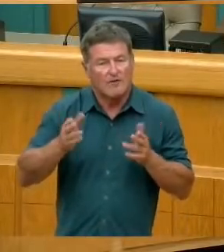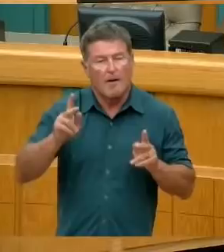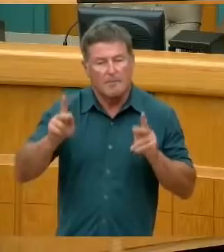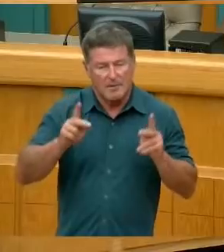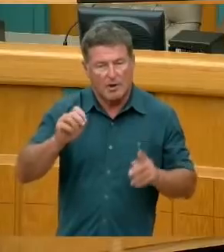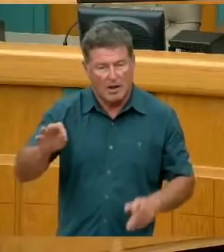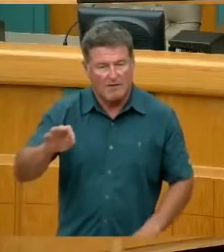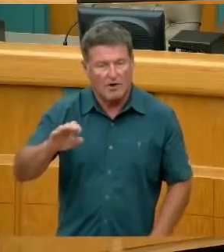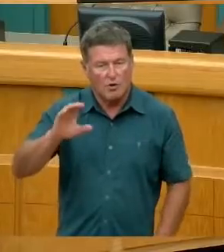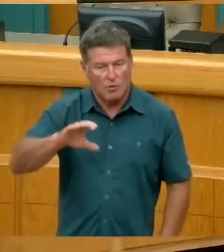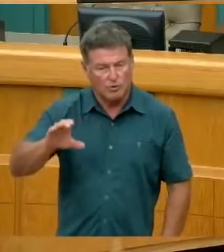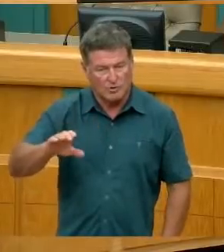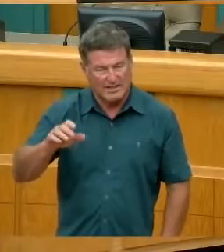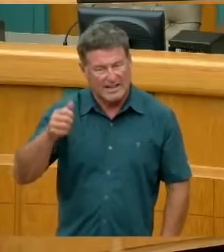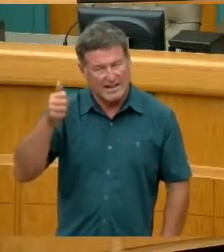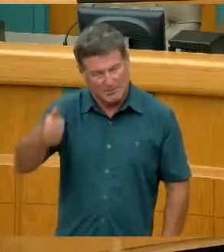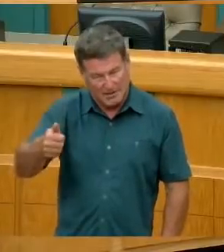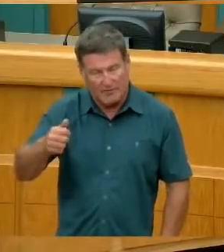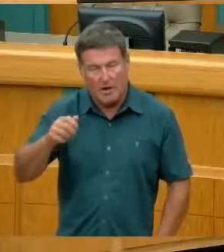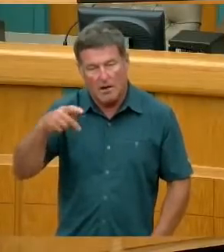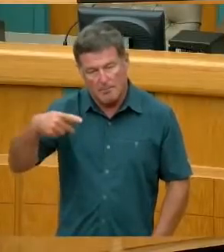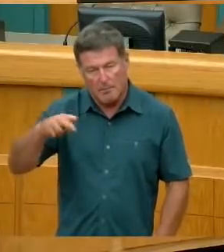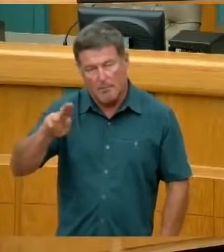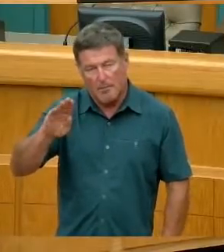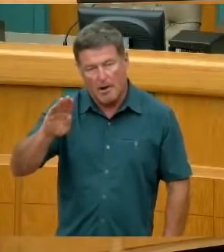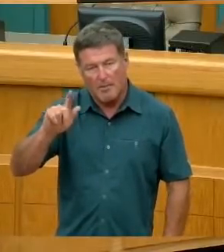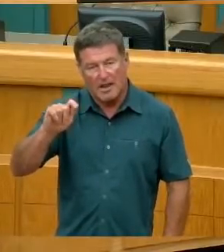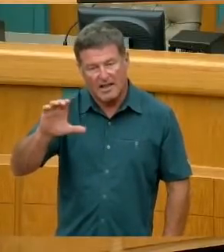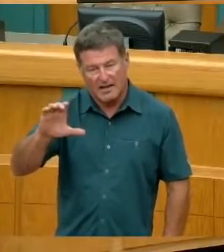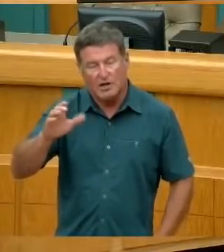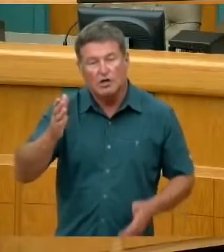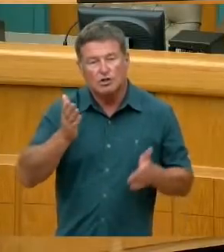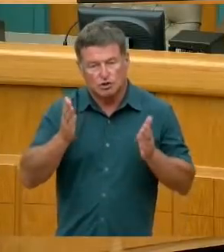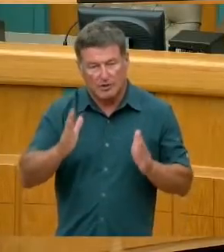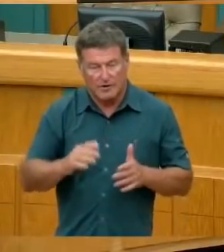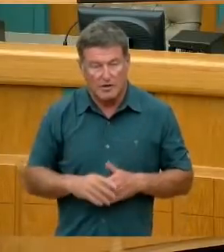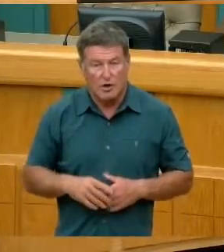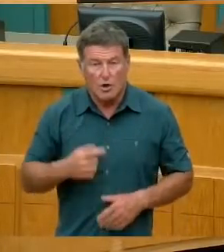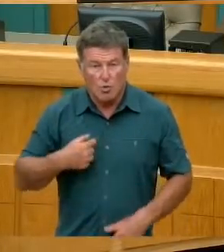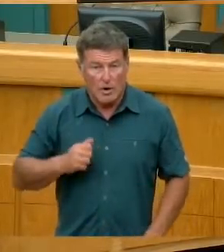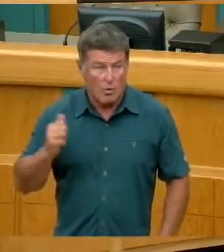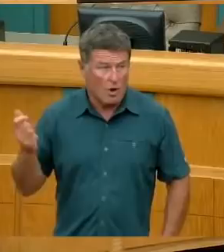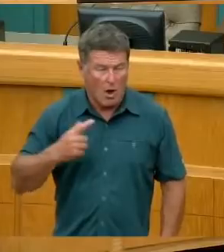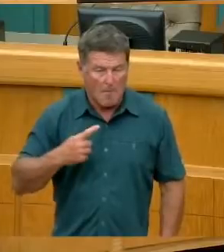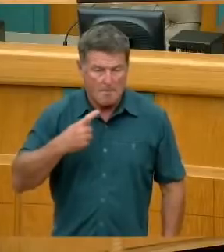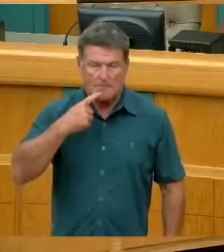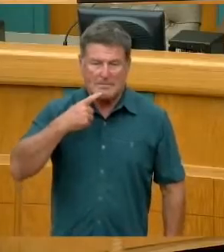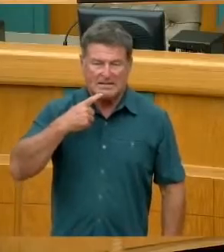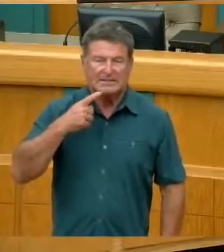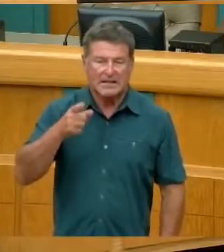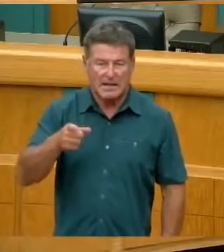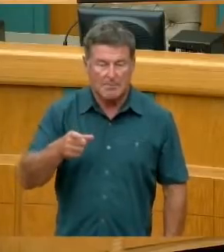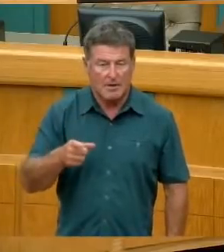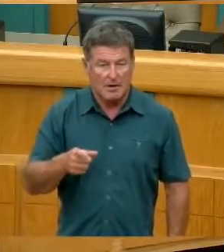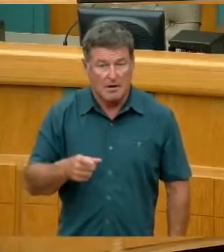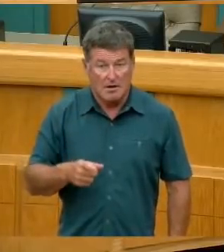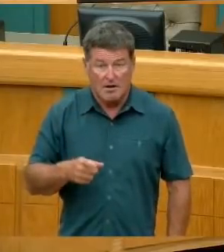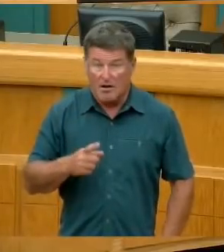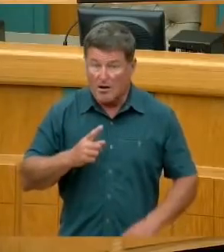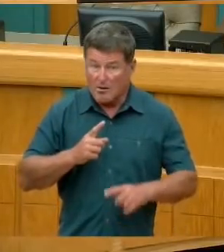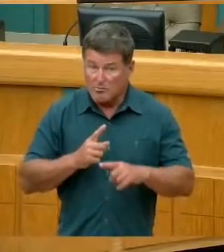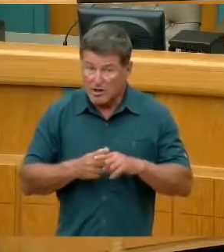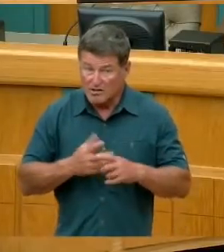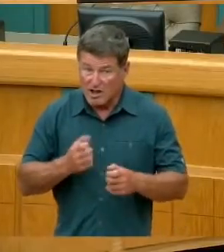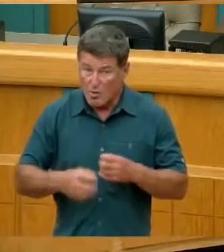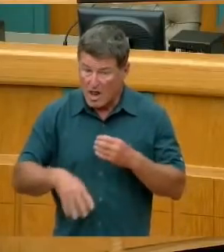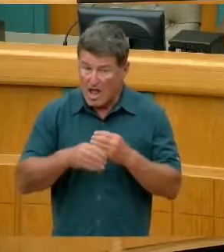as a public servant. So we are going to miss Chuck greatly. But I want to express further that